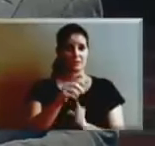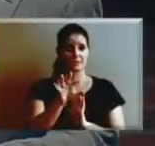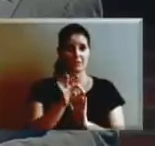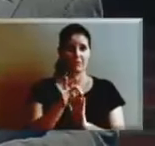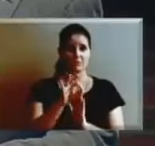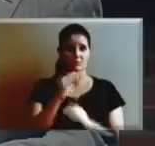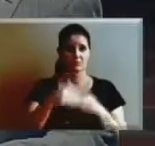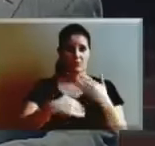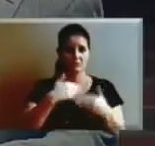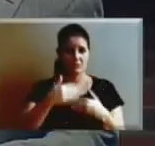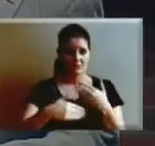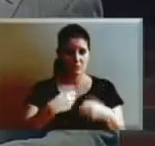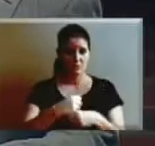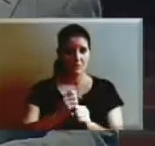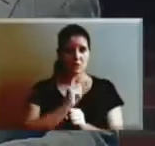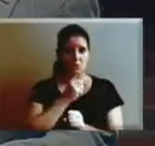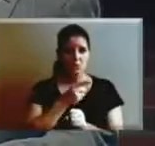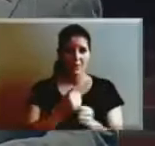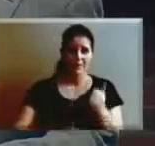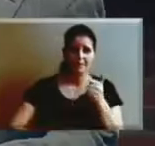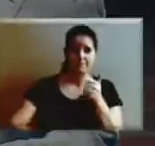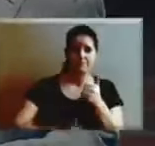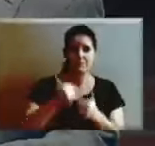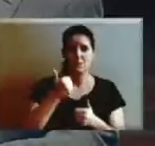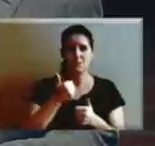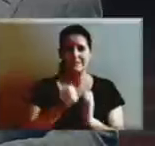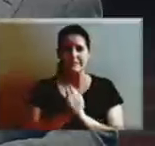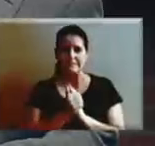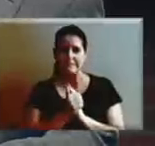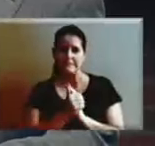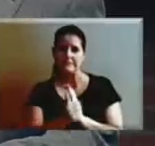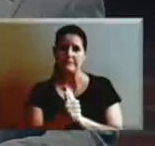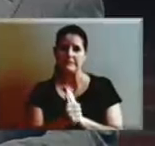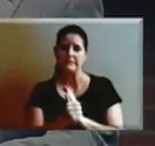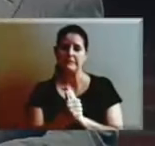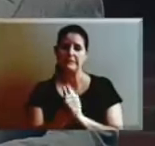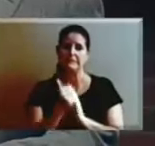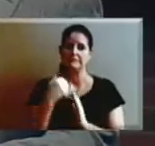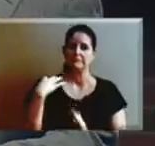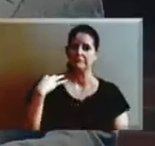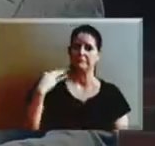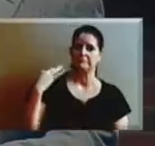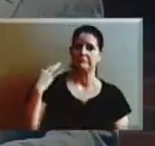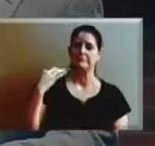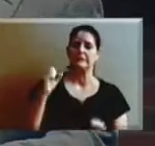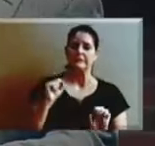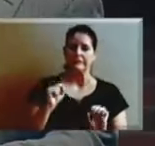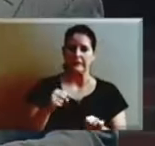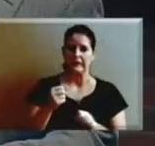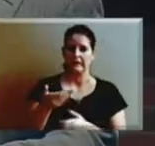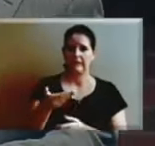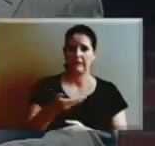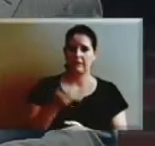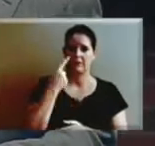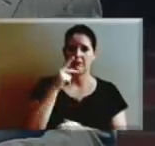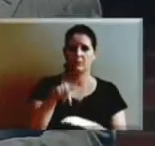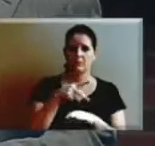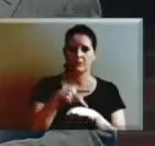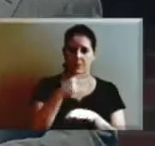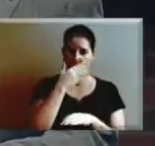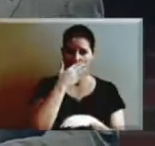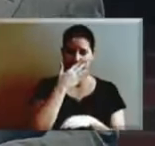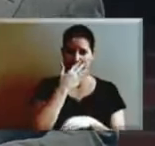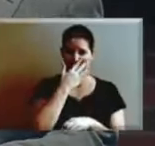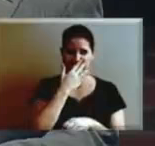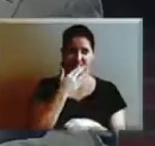process to help guarantee that the most qualified candidates are considered. The district's support of the school-based decision-making council